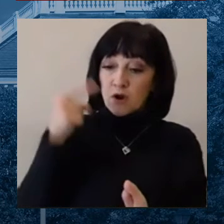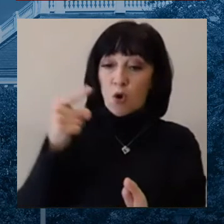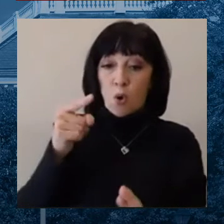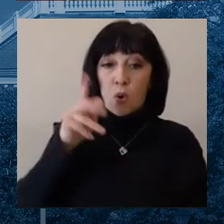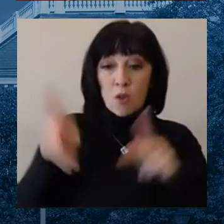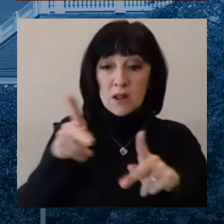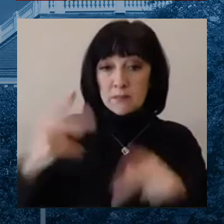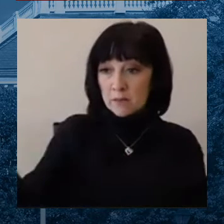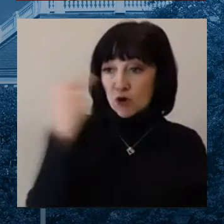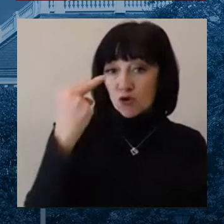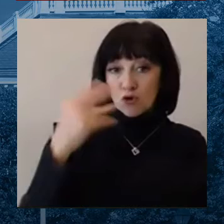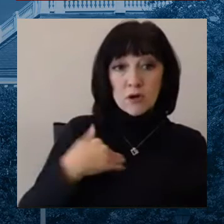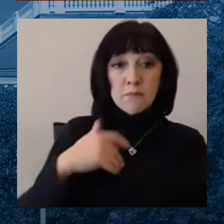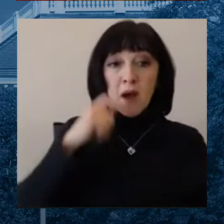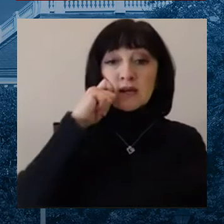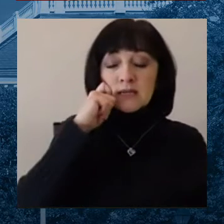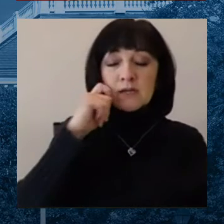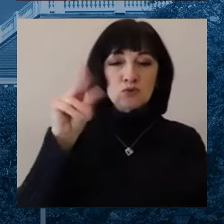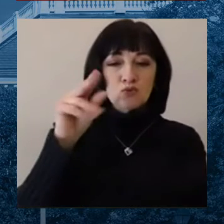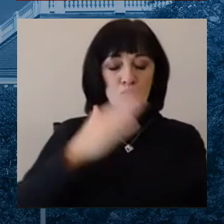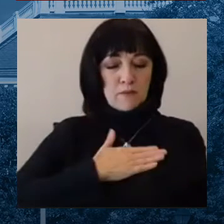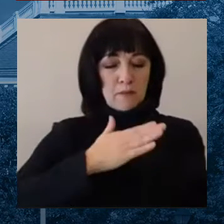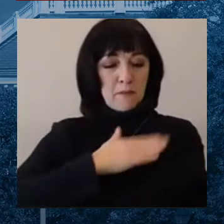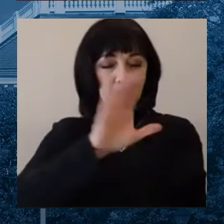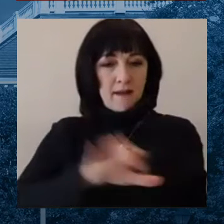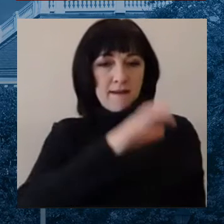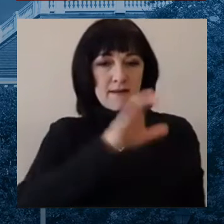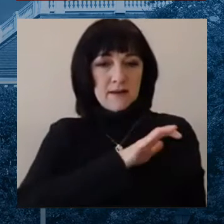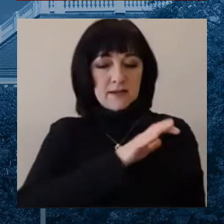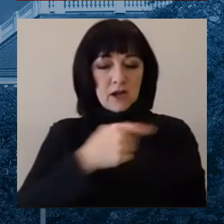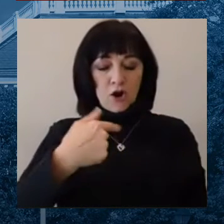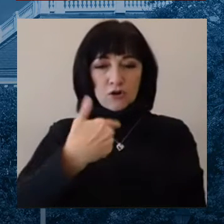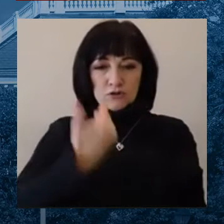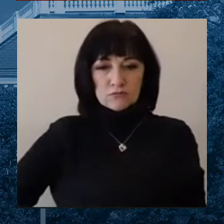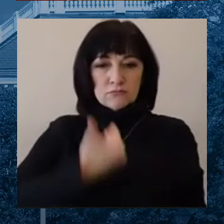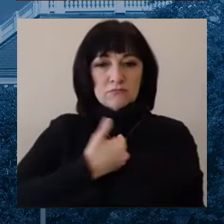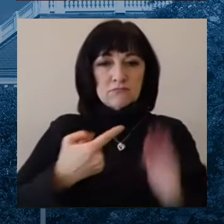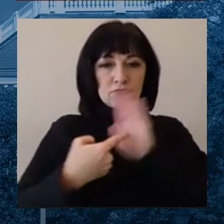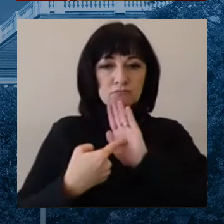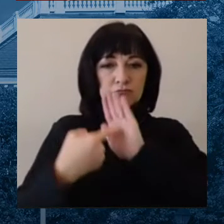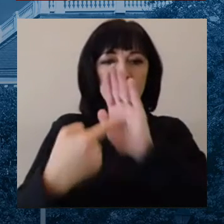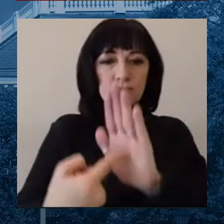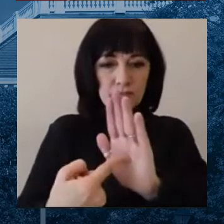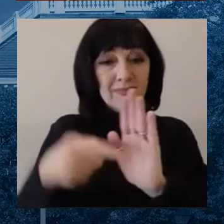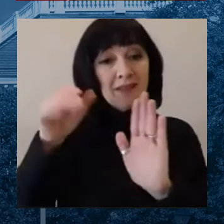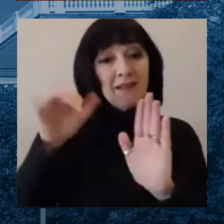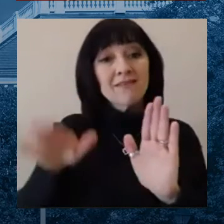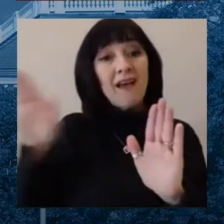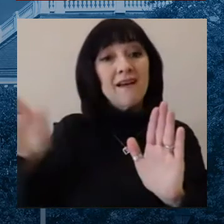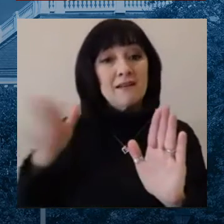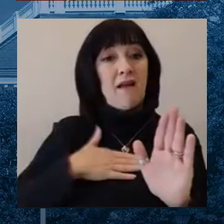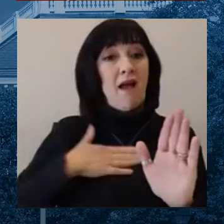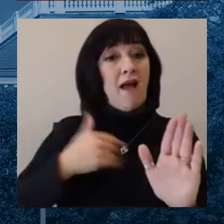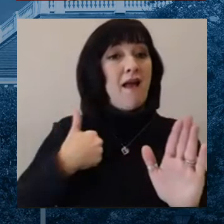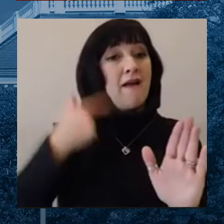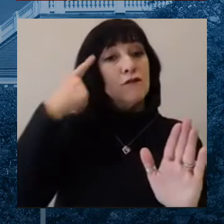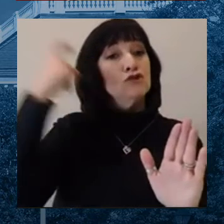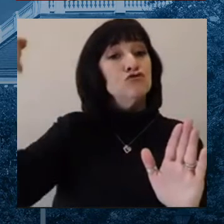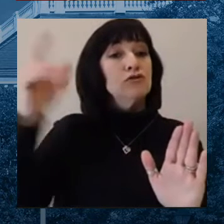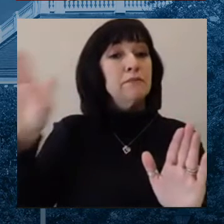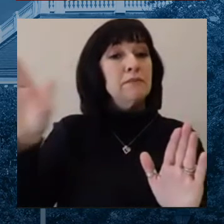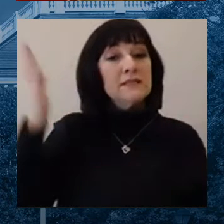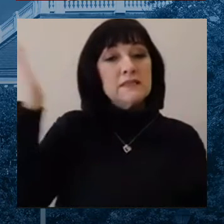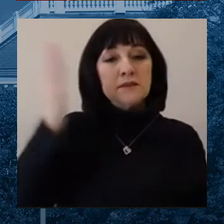by the content of their character. And one of the greatest statements Dr. King made in that I Have a Dream speech was, the marvelous